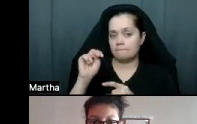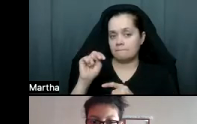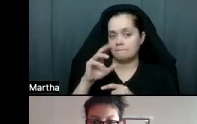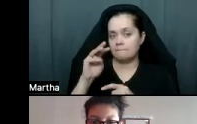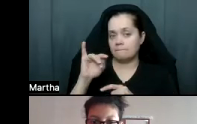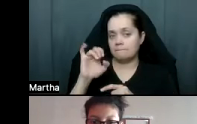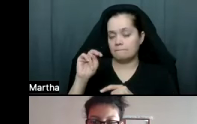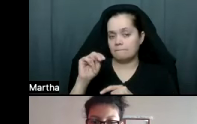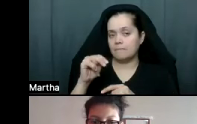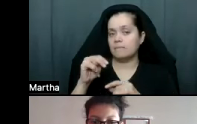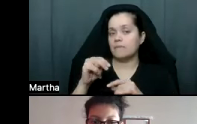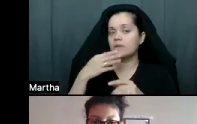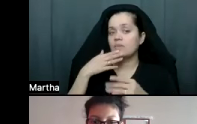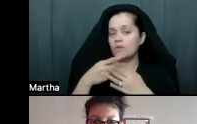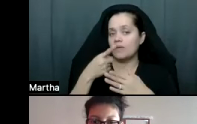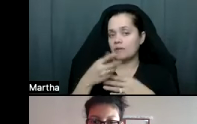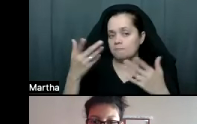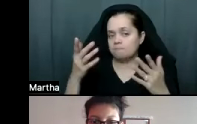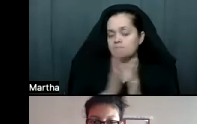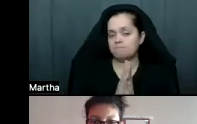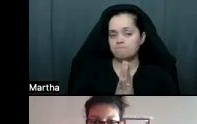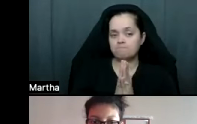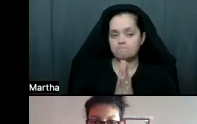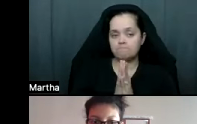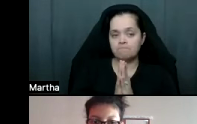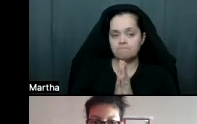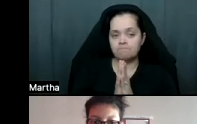Minnesota doing quite well there.